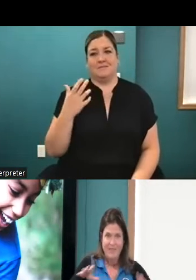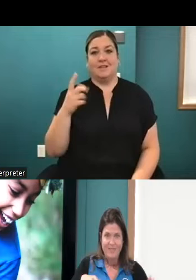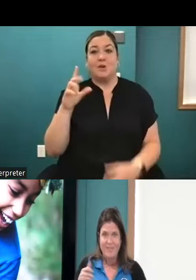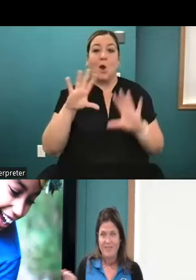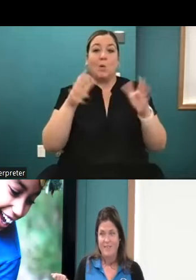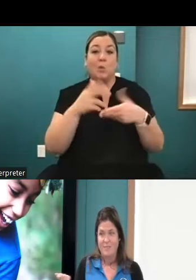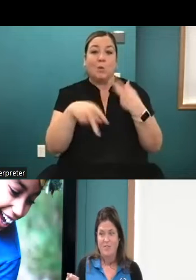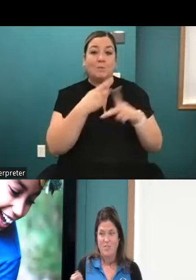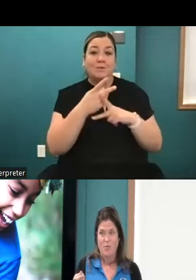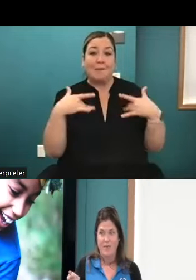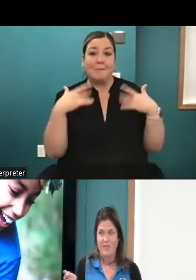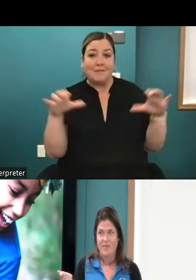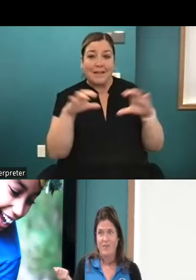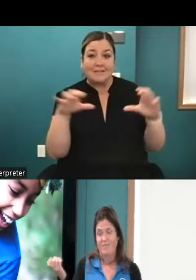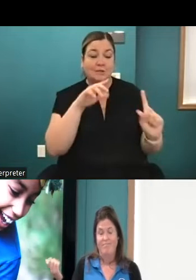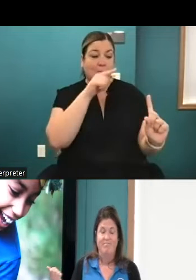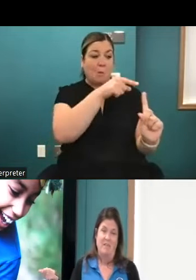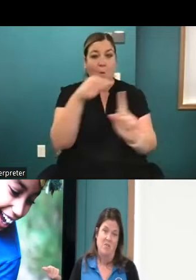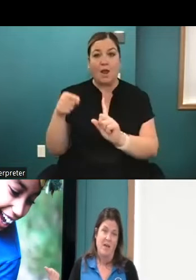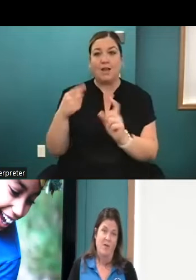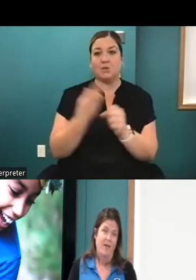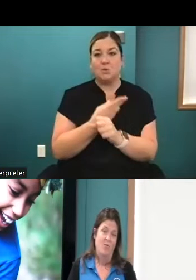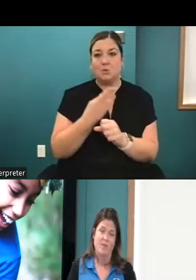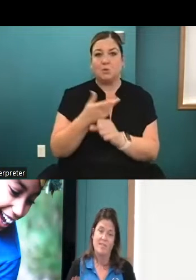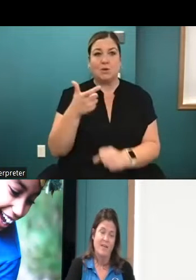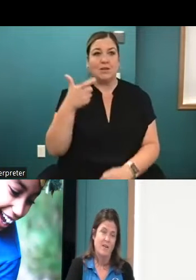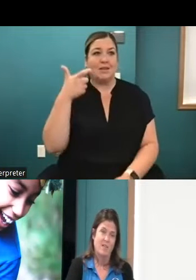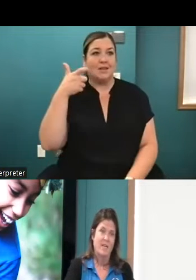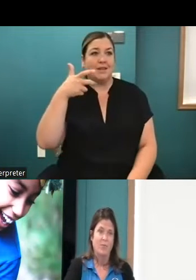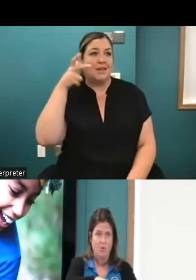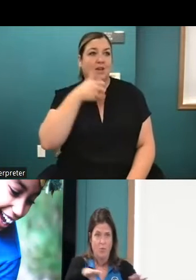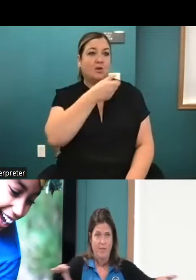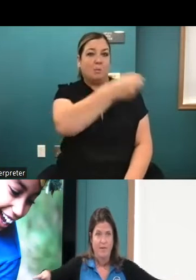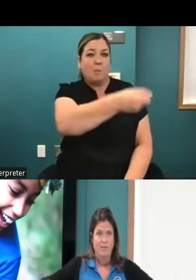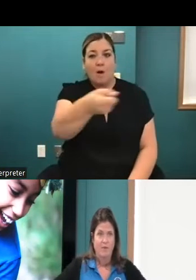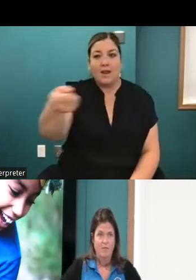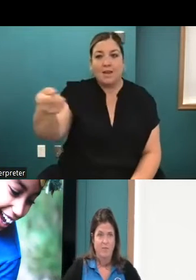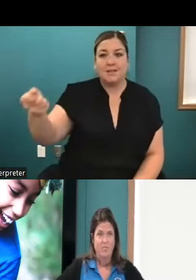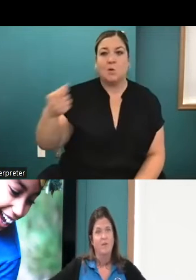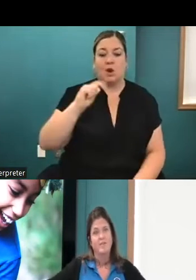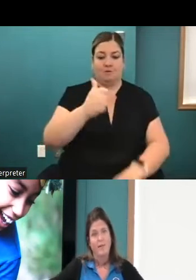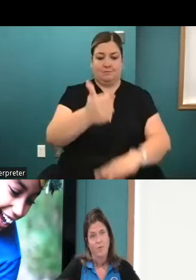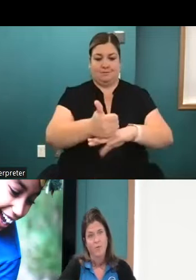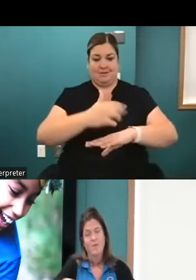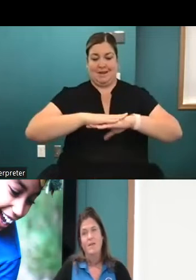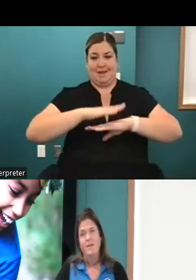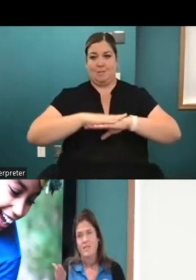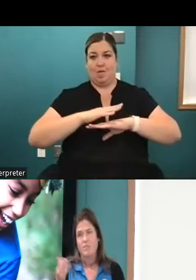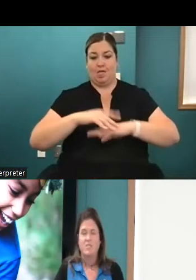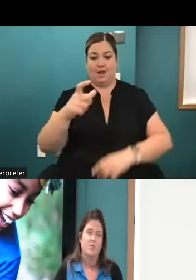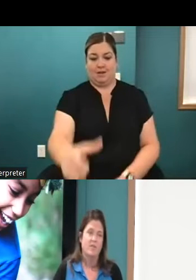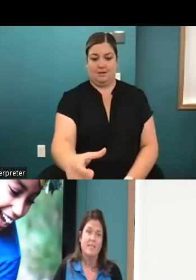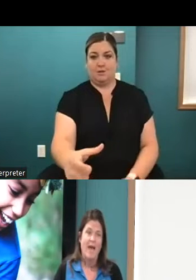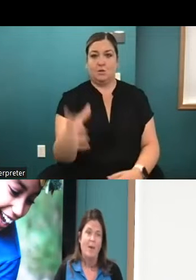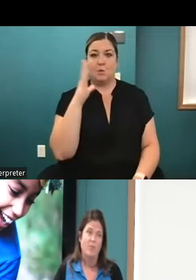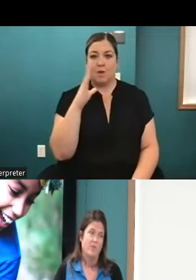of activities, like to be able to just point it, you can hear that way, or you can set it on the table and it will pick up the conversation around the table. And as she